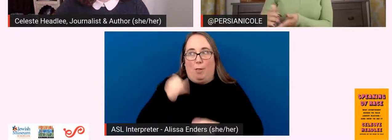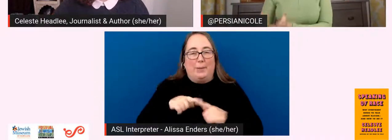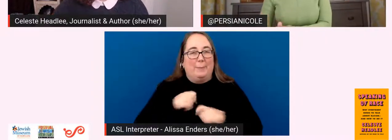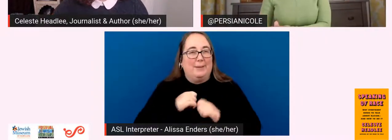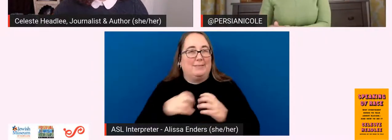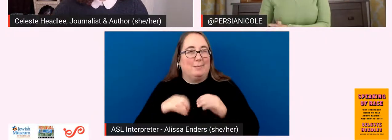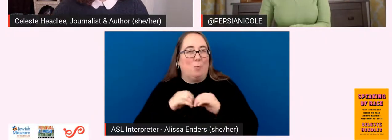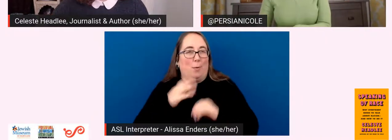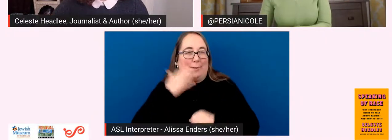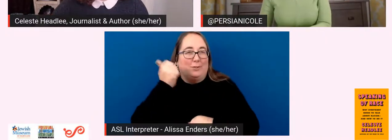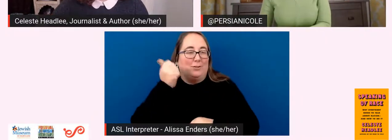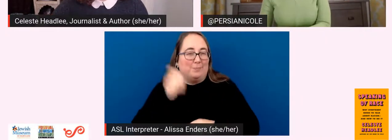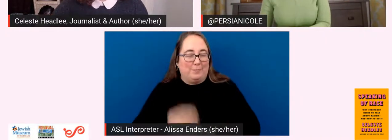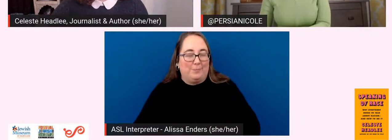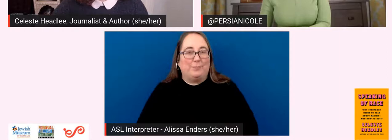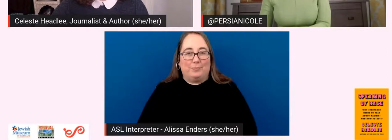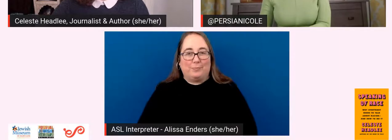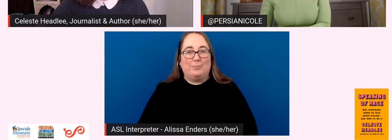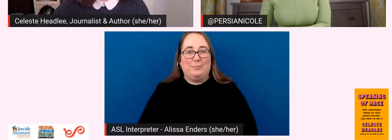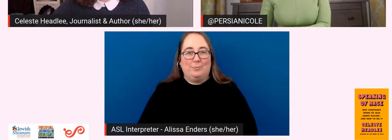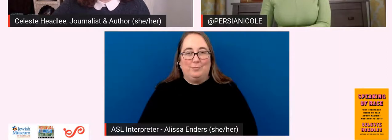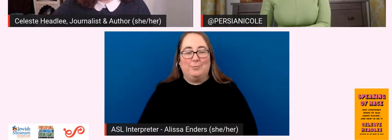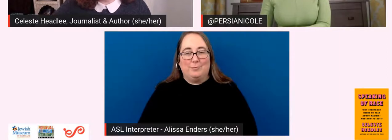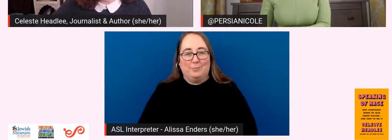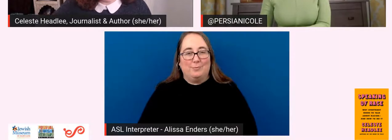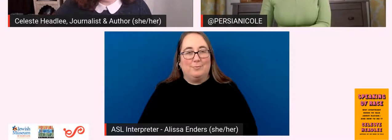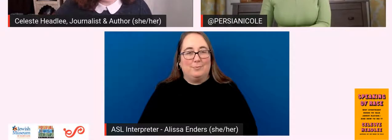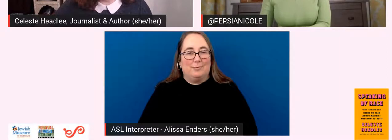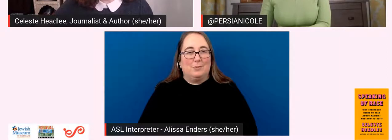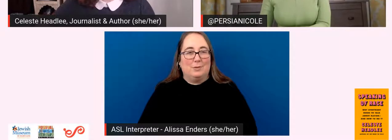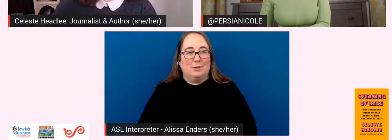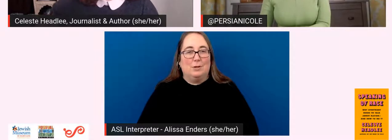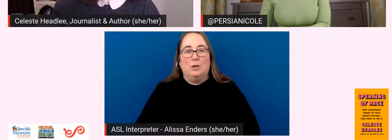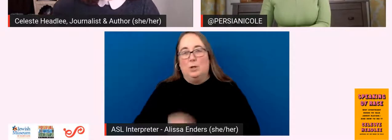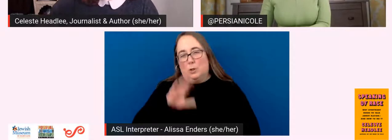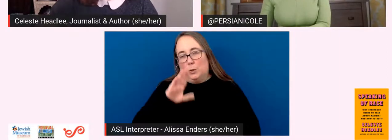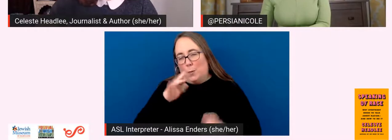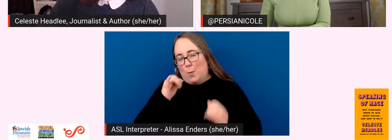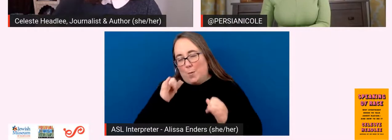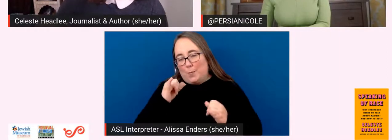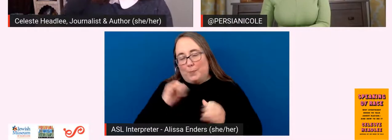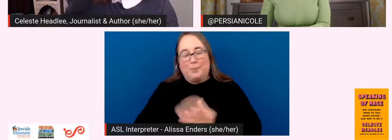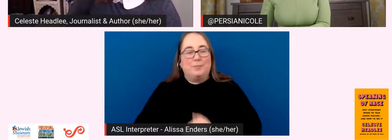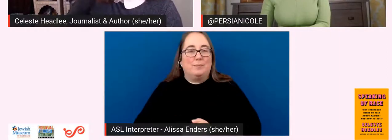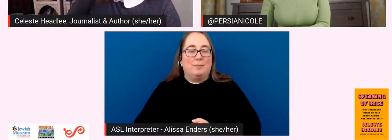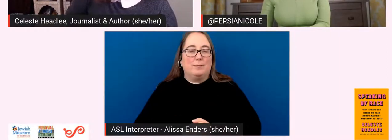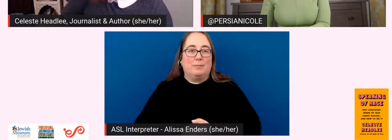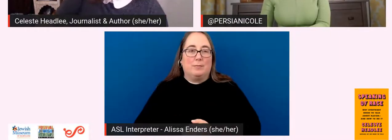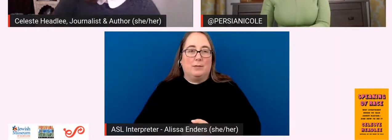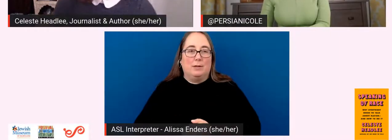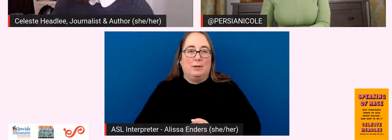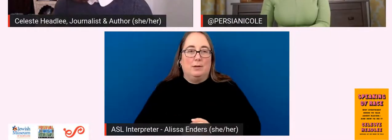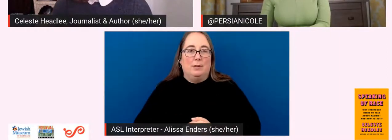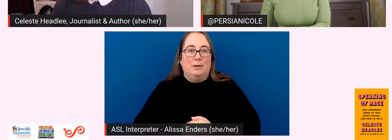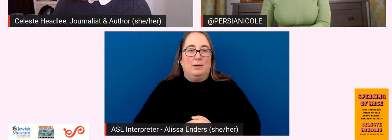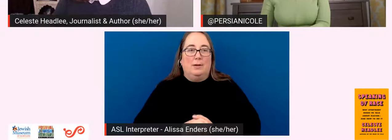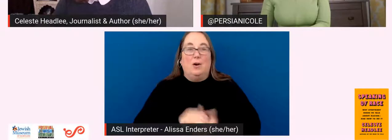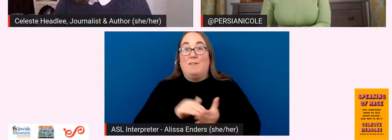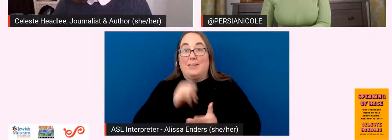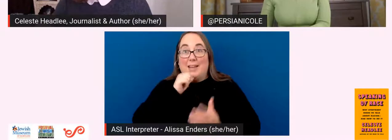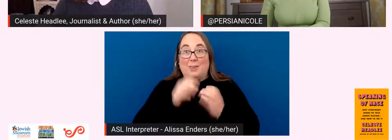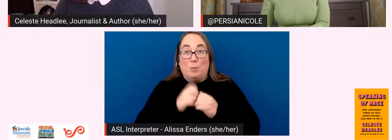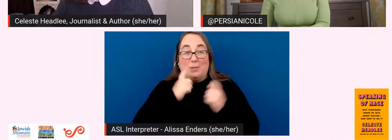more better. Yeah, absolutely. And you know as well as I do, that's it's often not the most famous people that are the